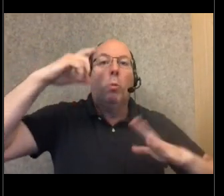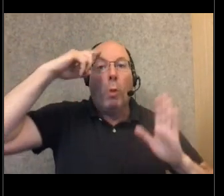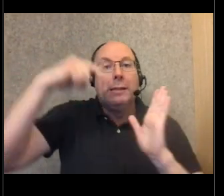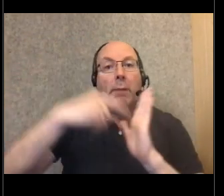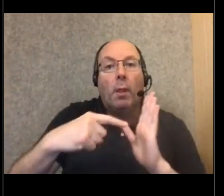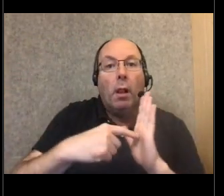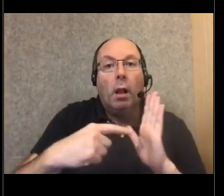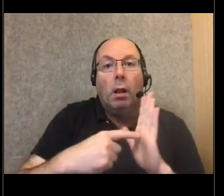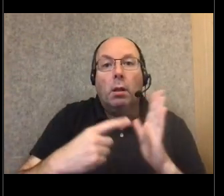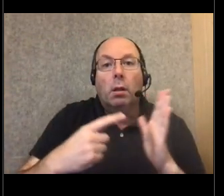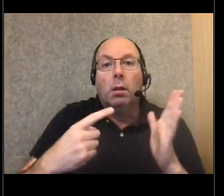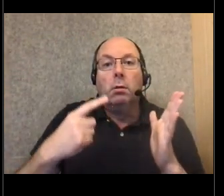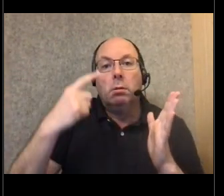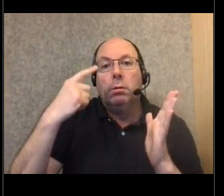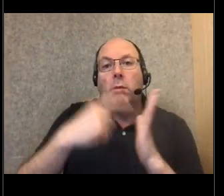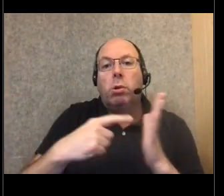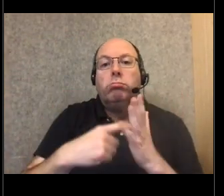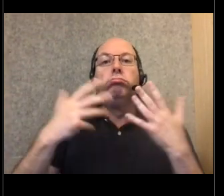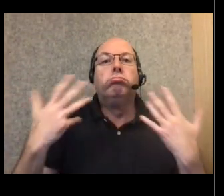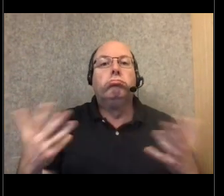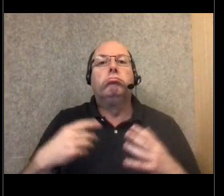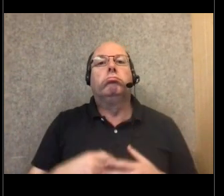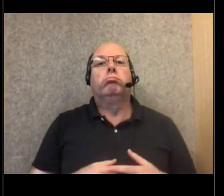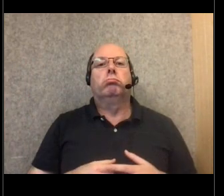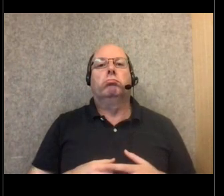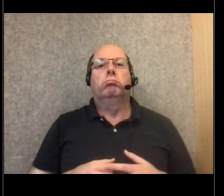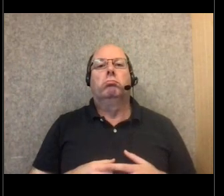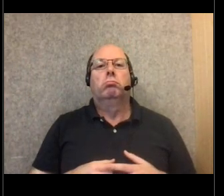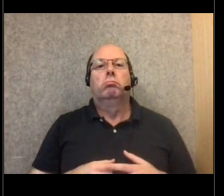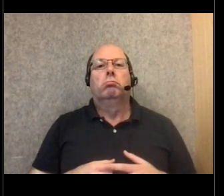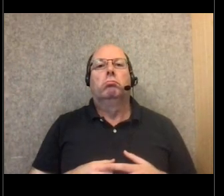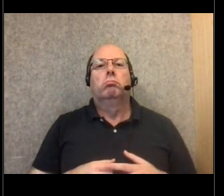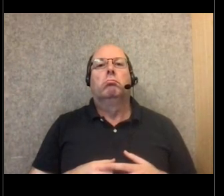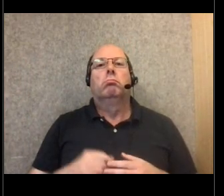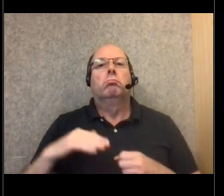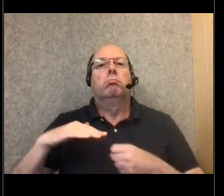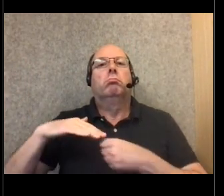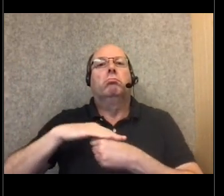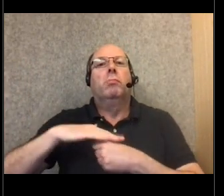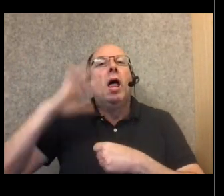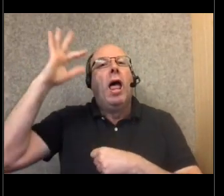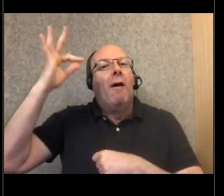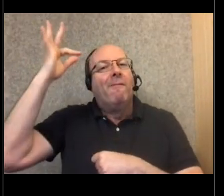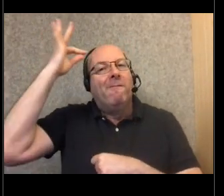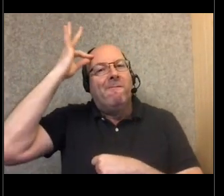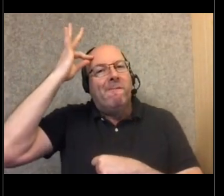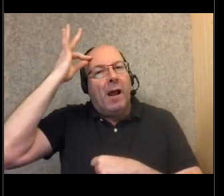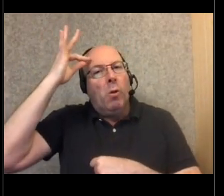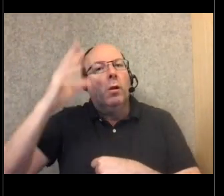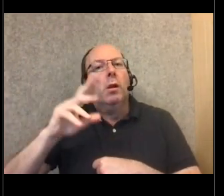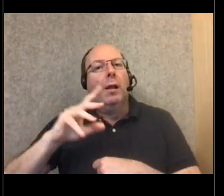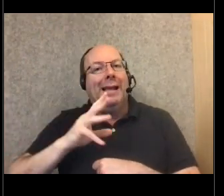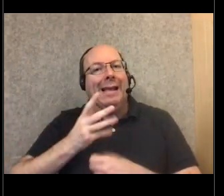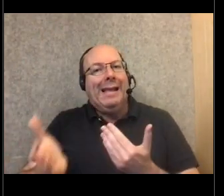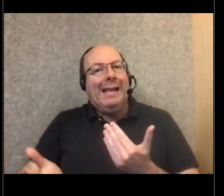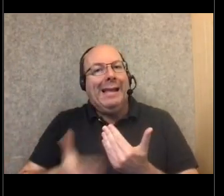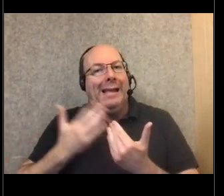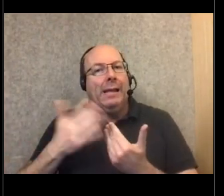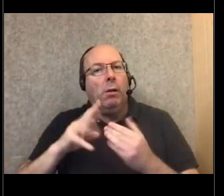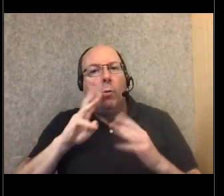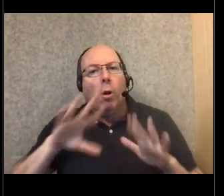Examples of such sites are those located in federally designated floodplains